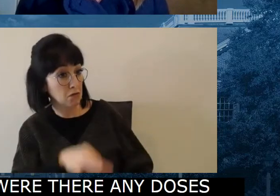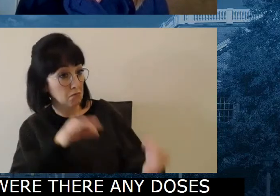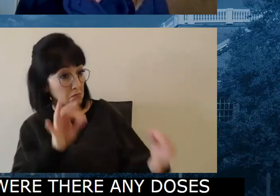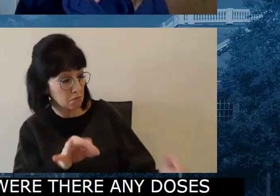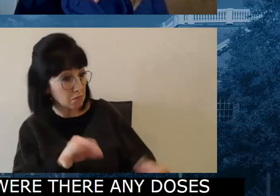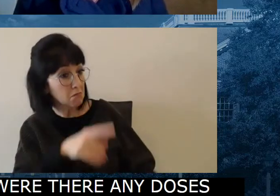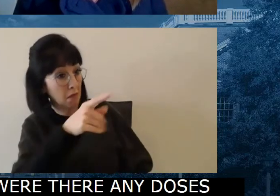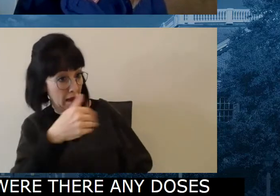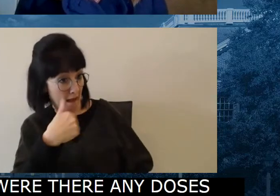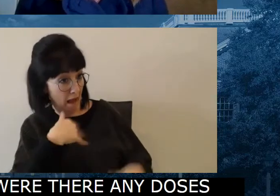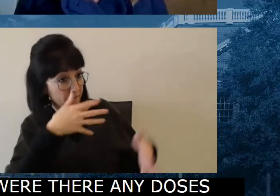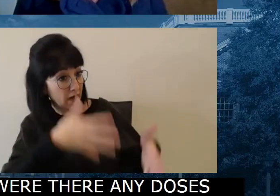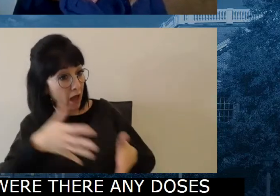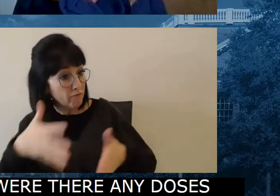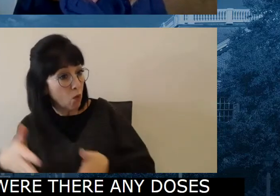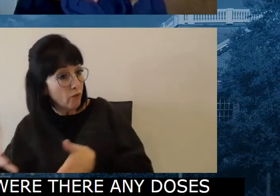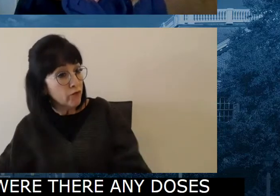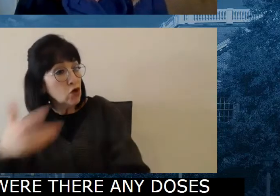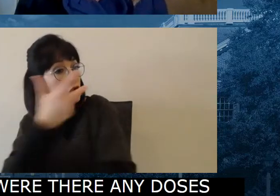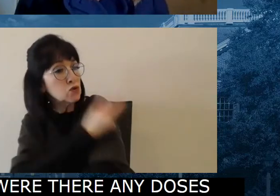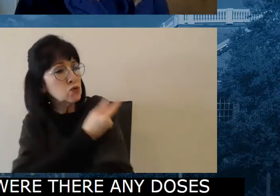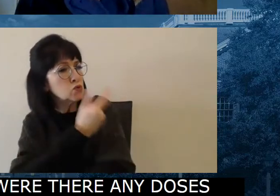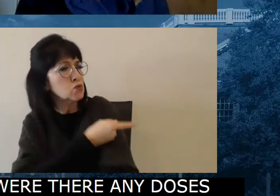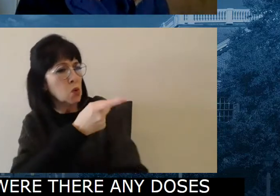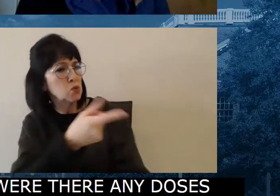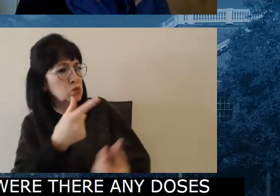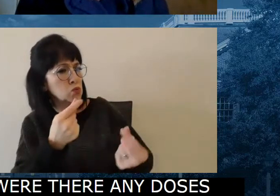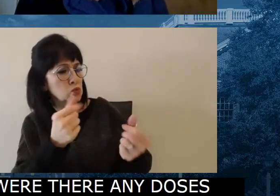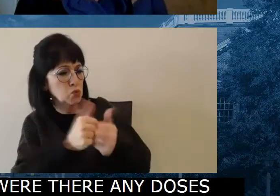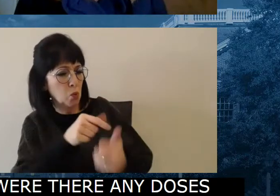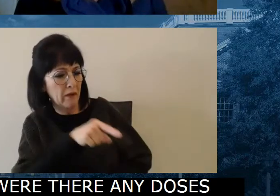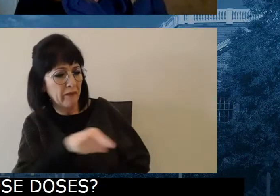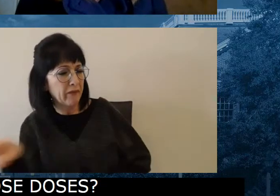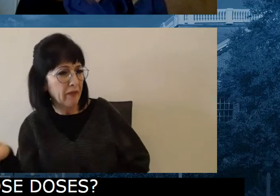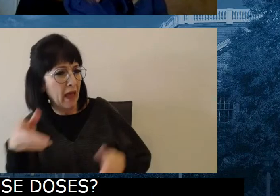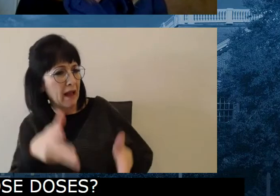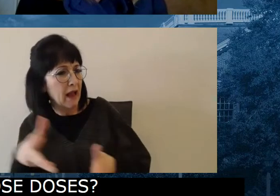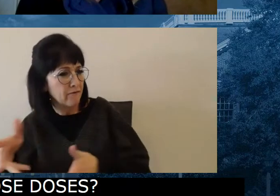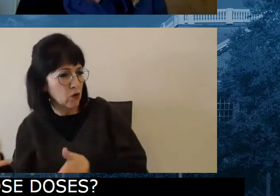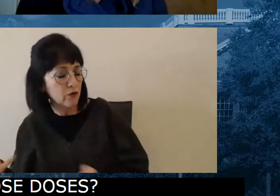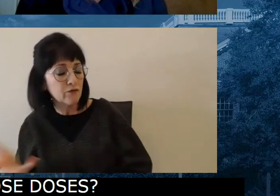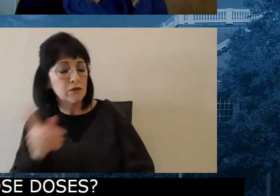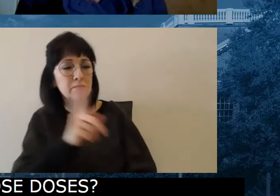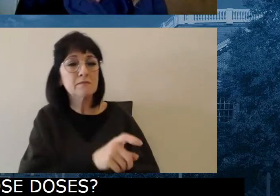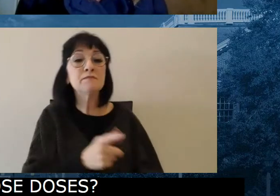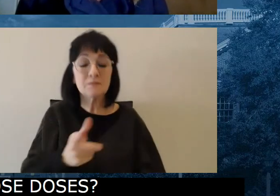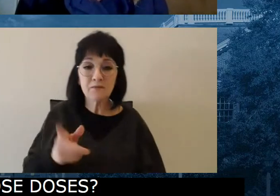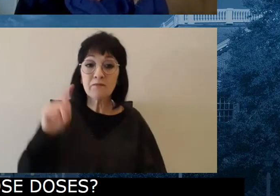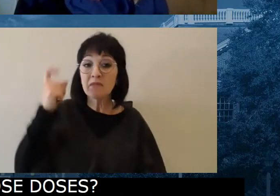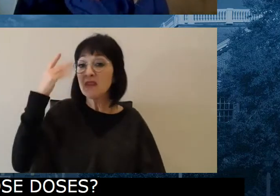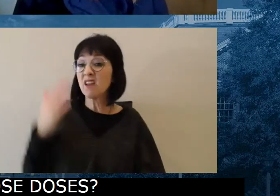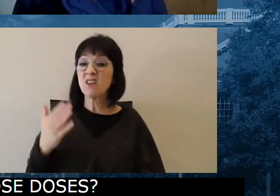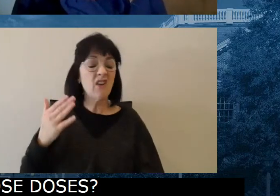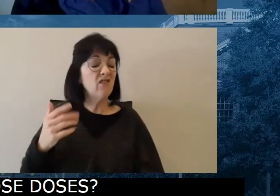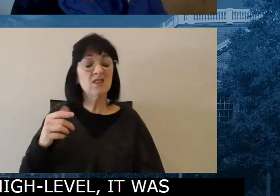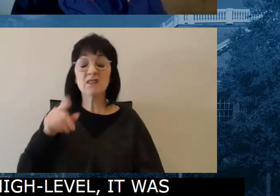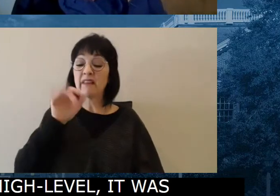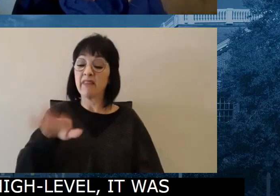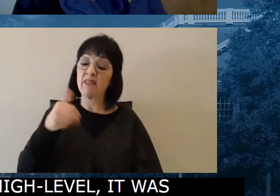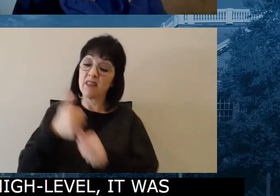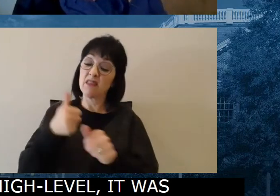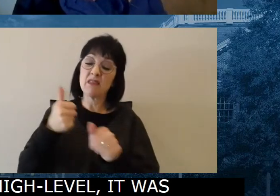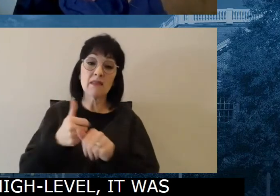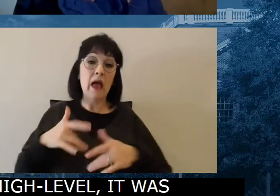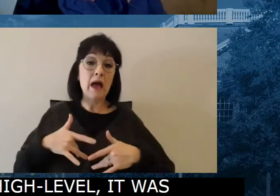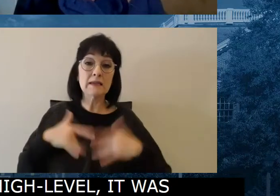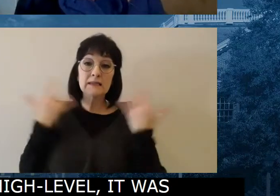Yeah, so just at a very high level, it was fantastic. I mean, there's no other way of putting it. It was a